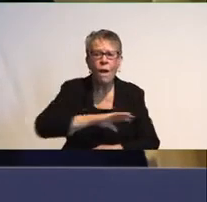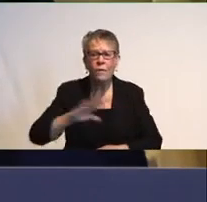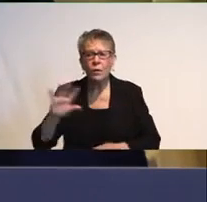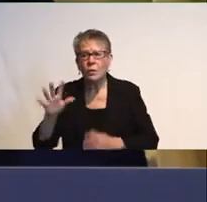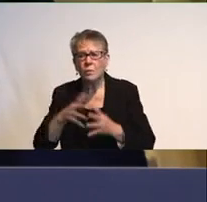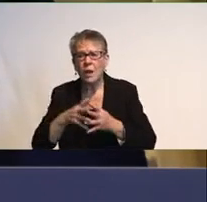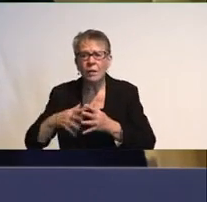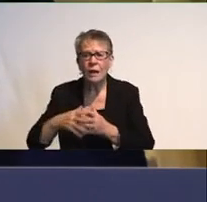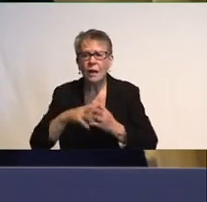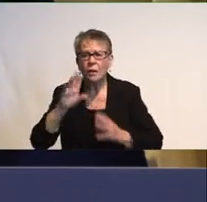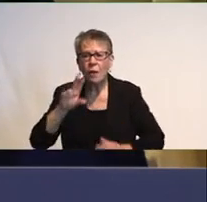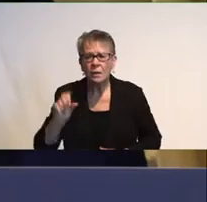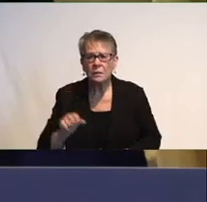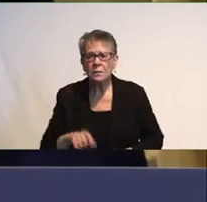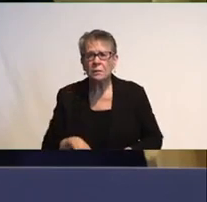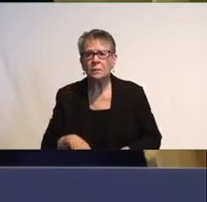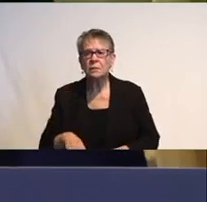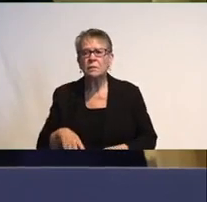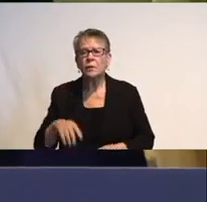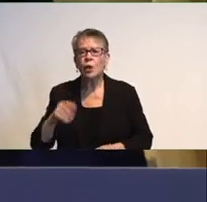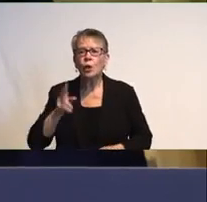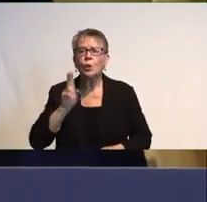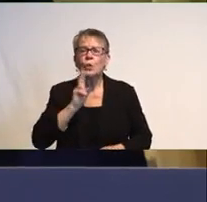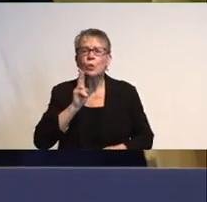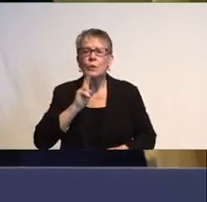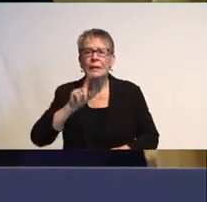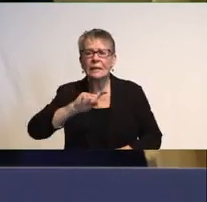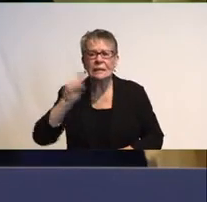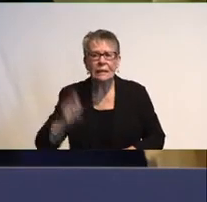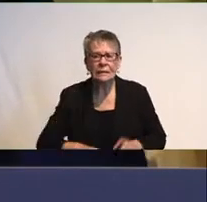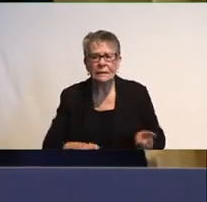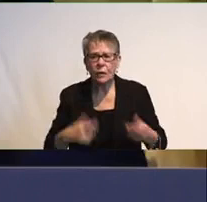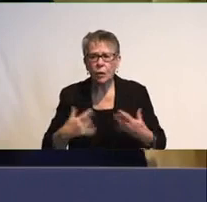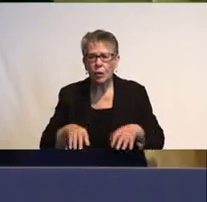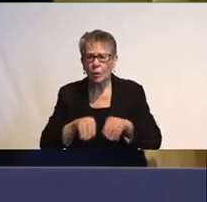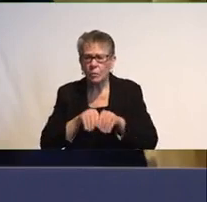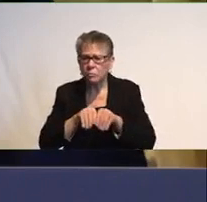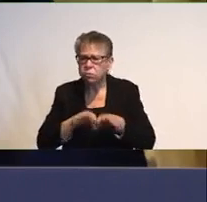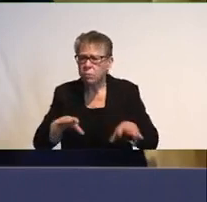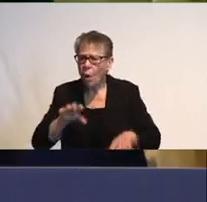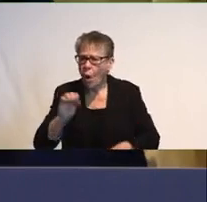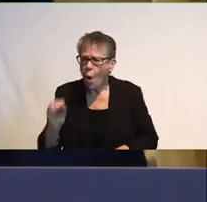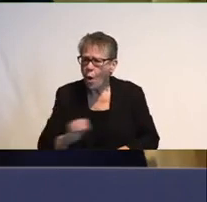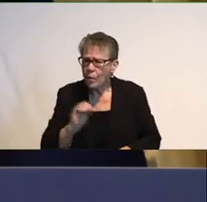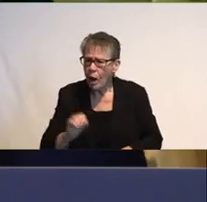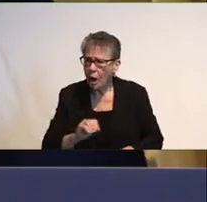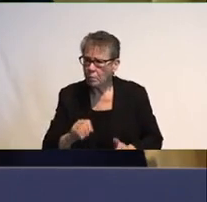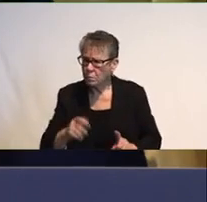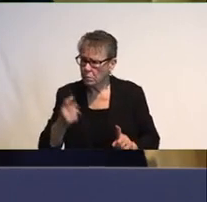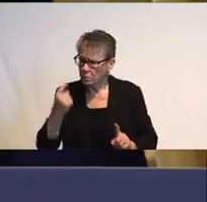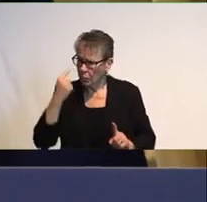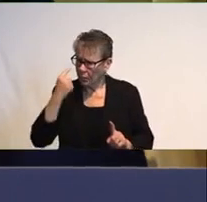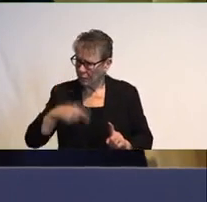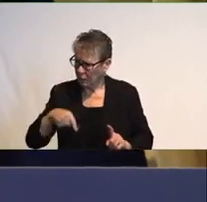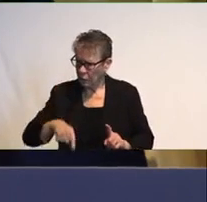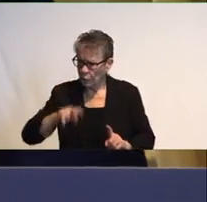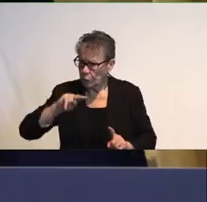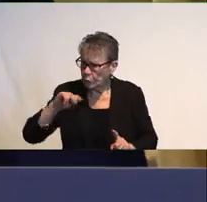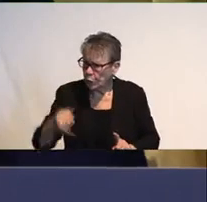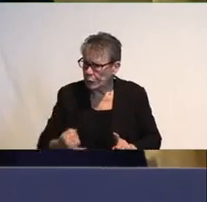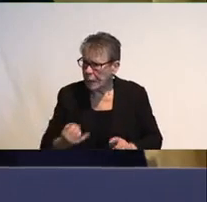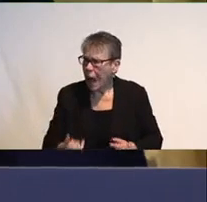its symptomatic patients tested positive for Omicron. Curious if we know yet in New Jersey what percentage